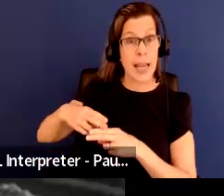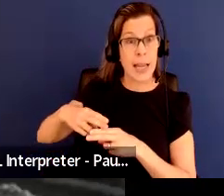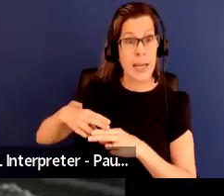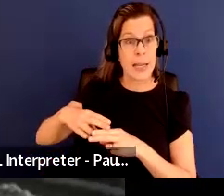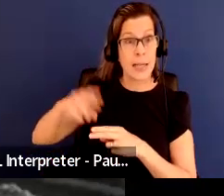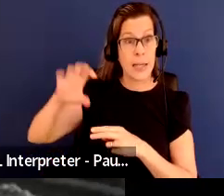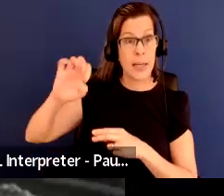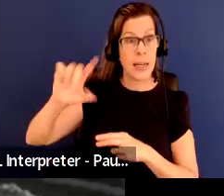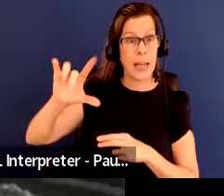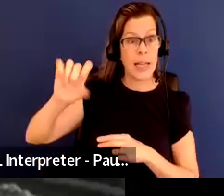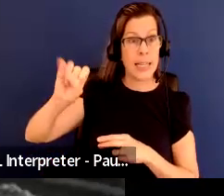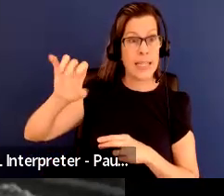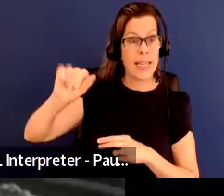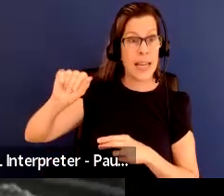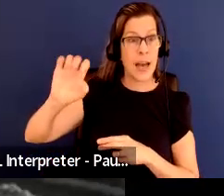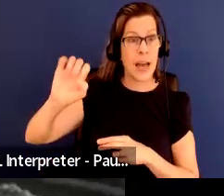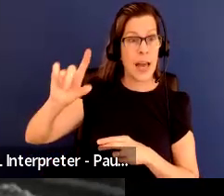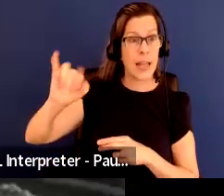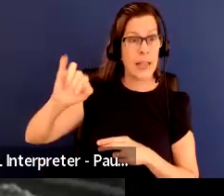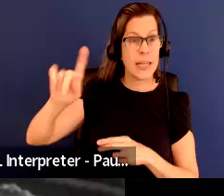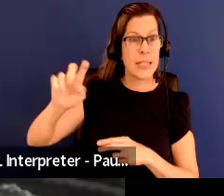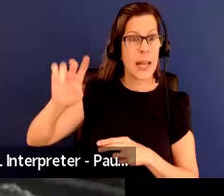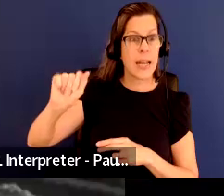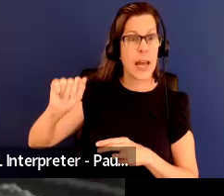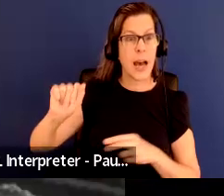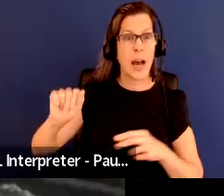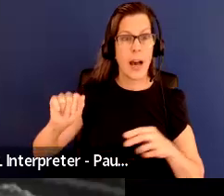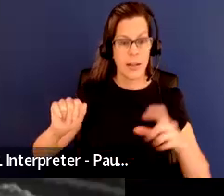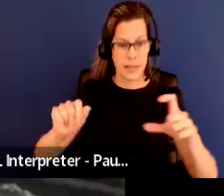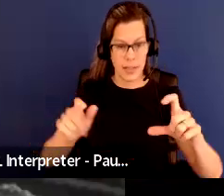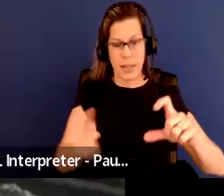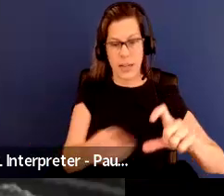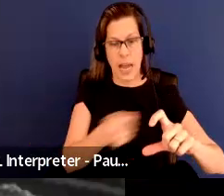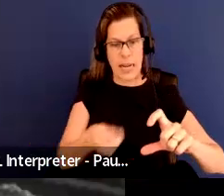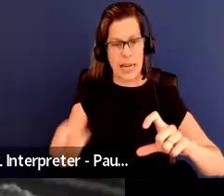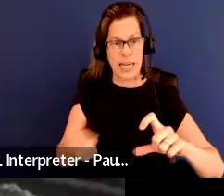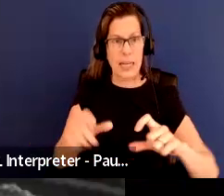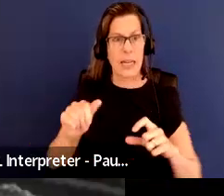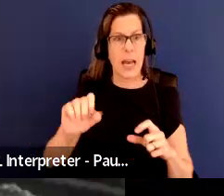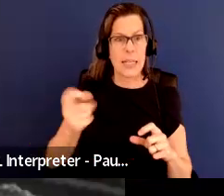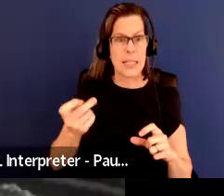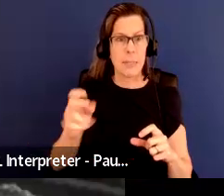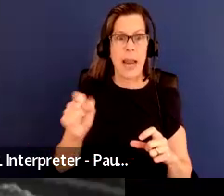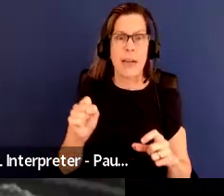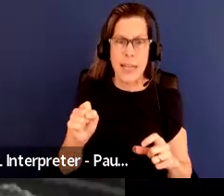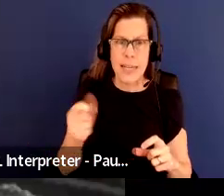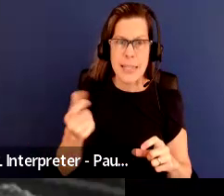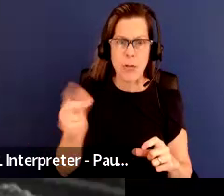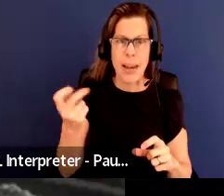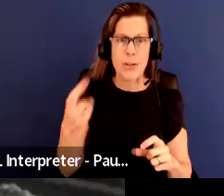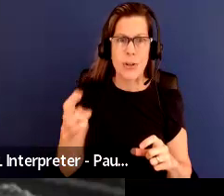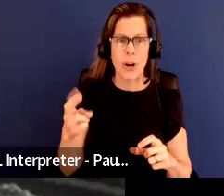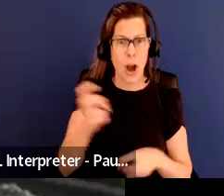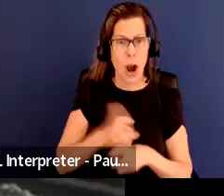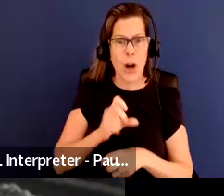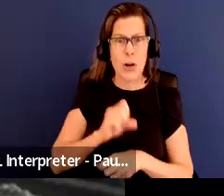Alicia Elizondo, cutting asparagus in Granger. And it was hard work. They had to bend over to cut the asparagus. Let